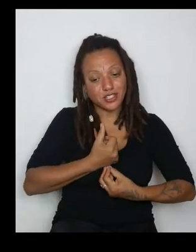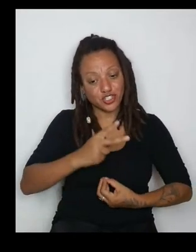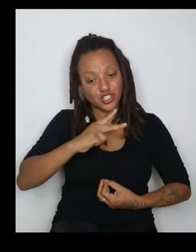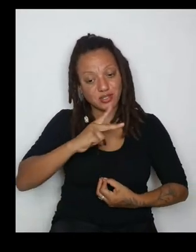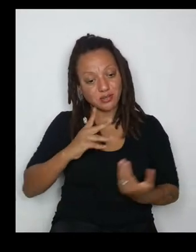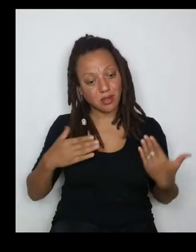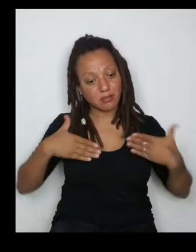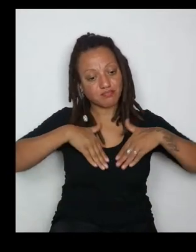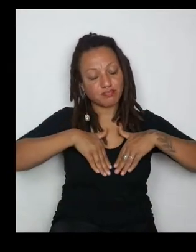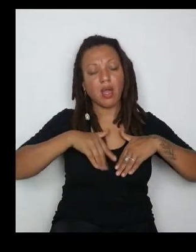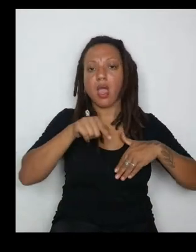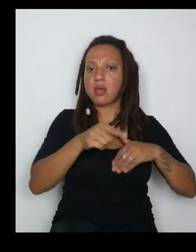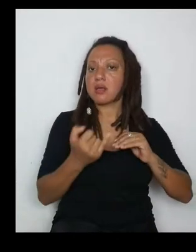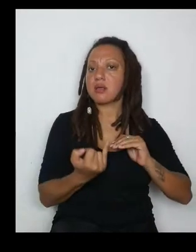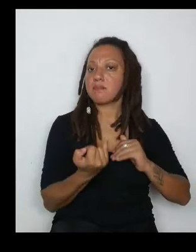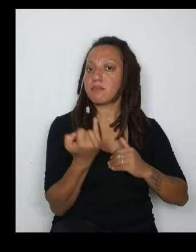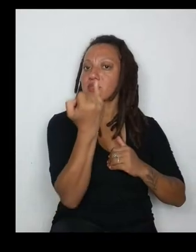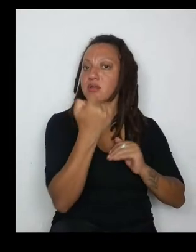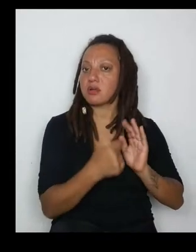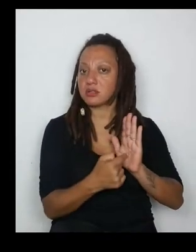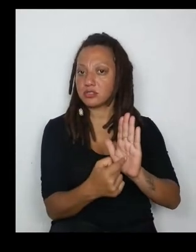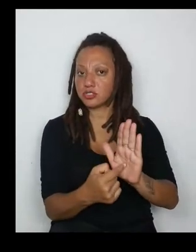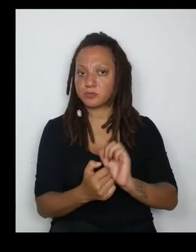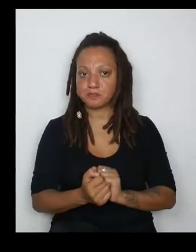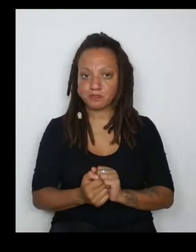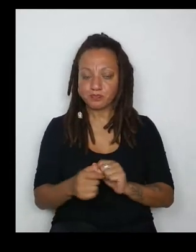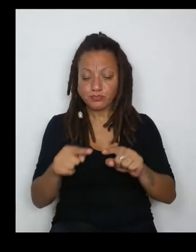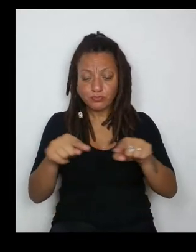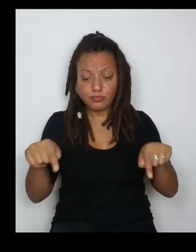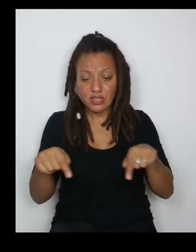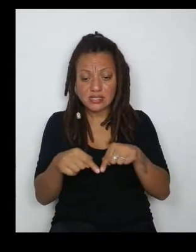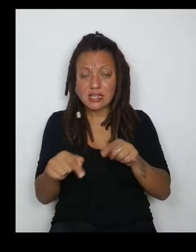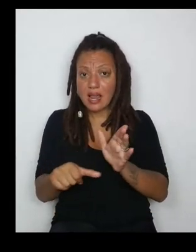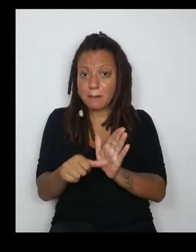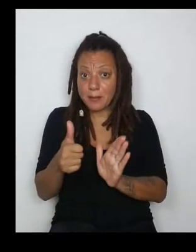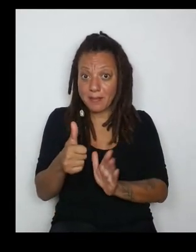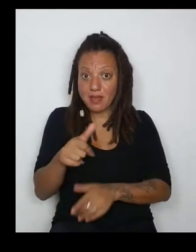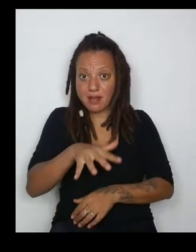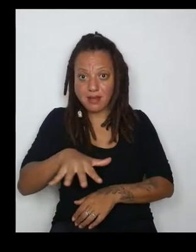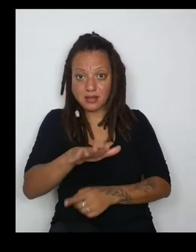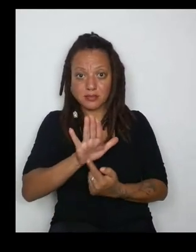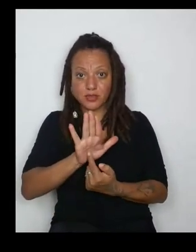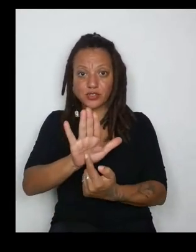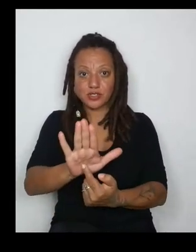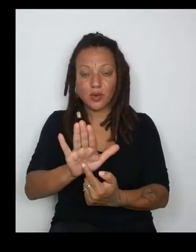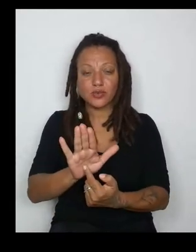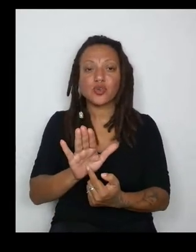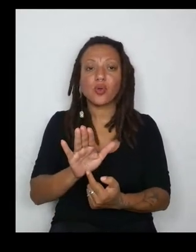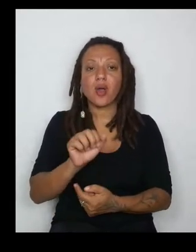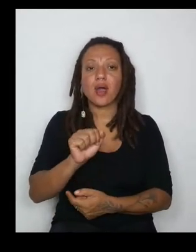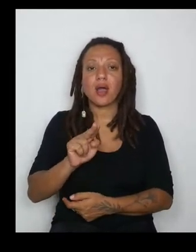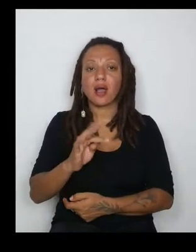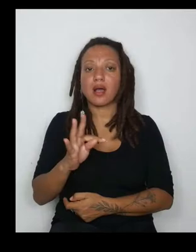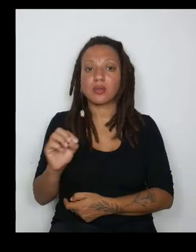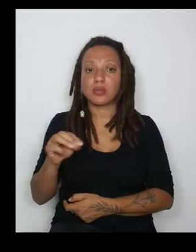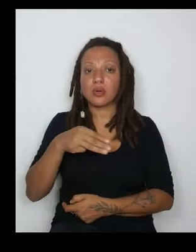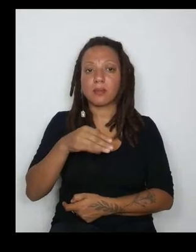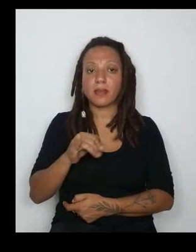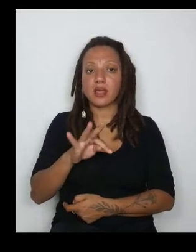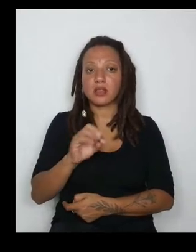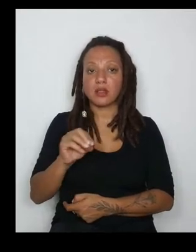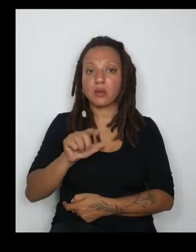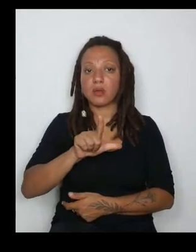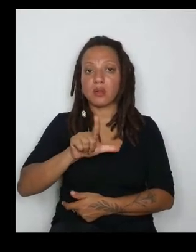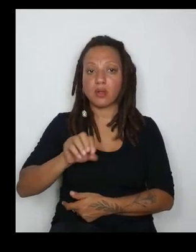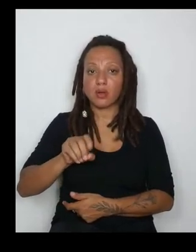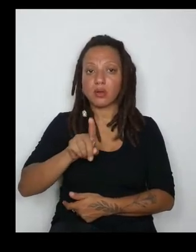show we started with identity and self-mythology and there we had the image of gogan with manatupa